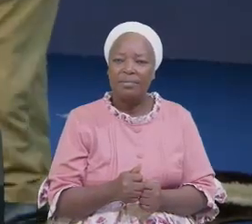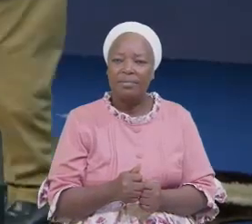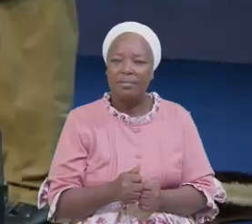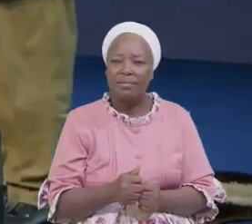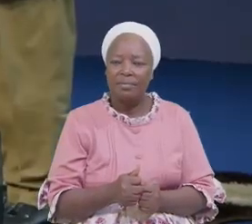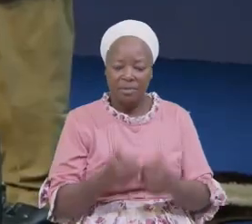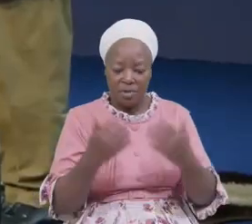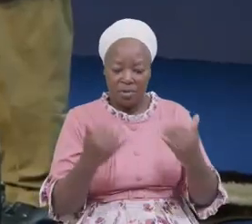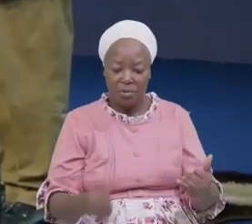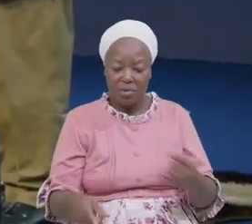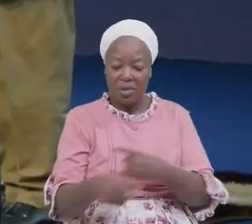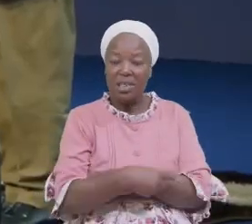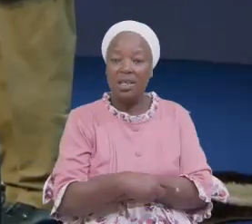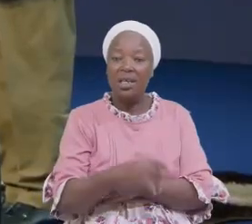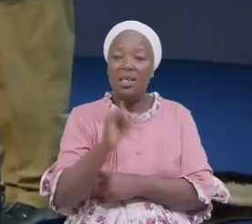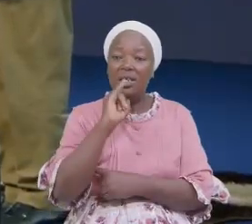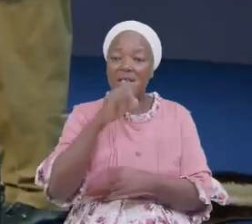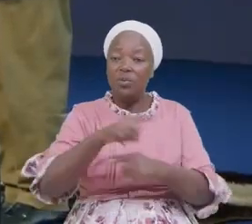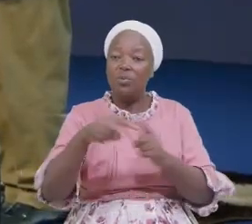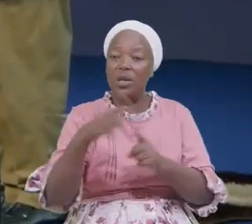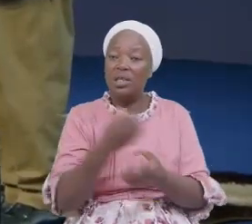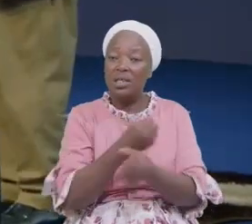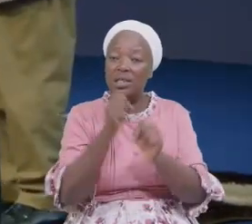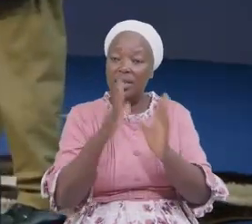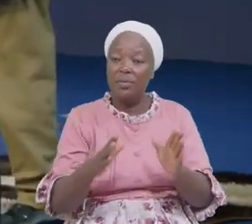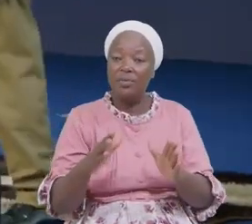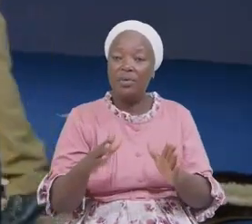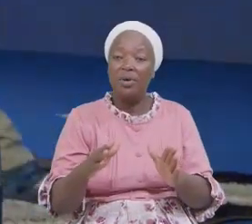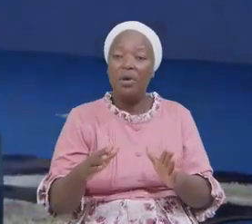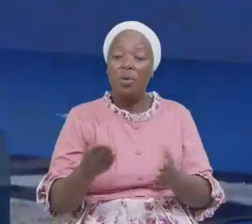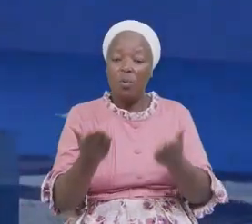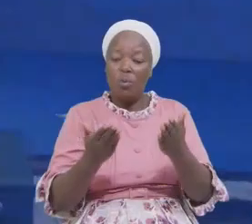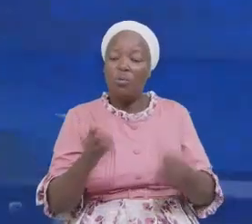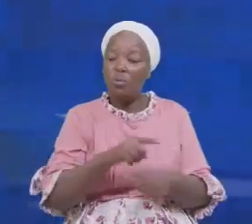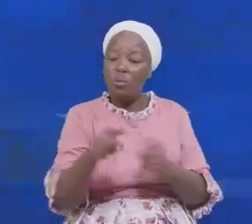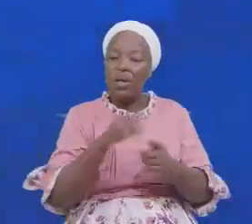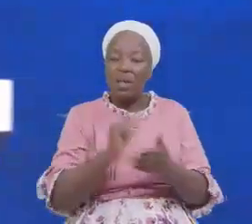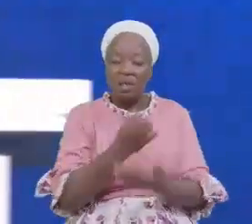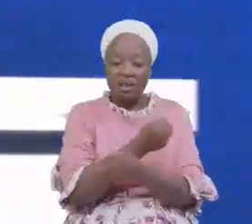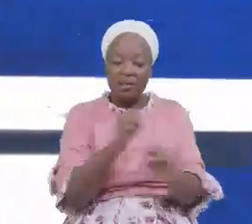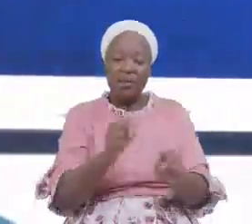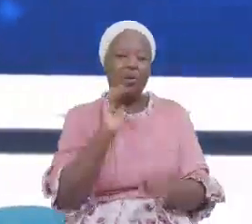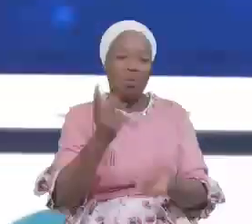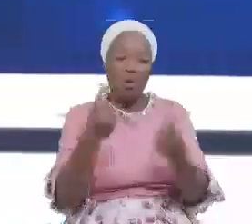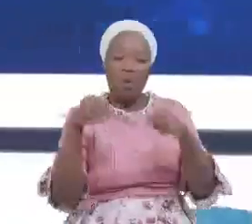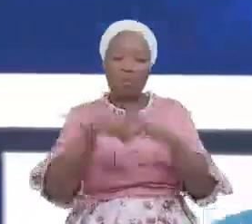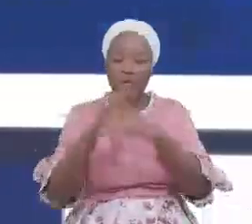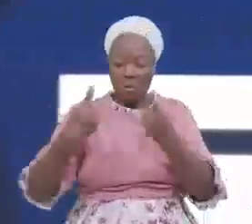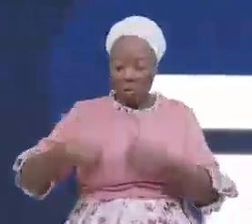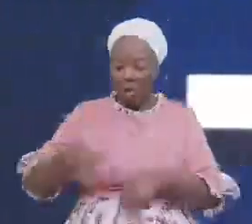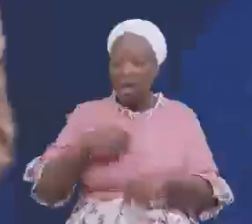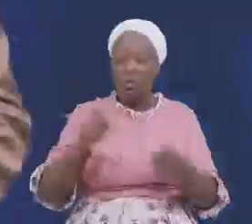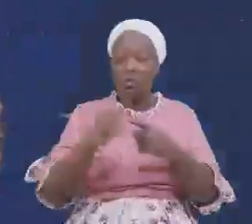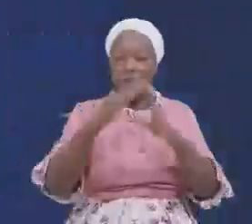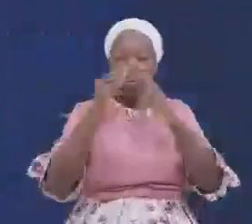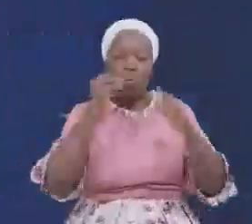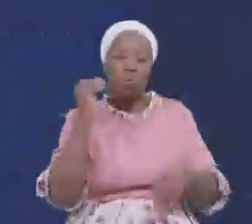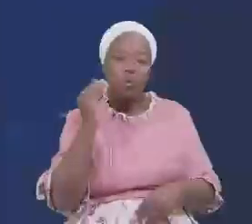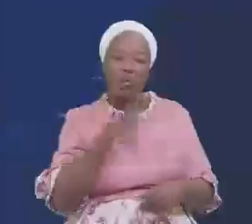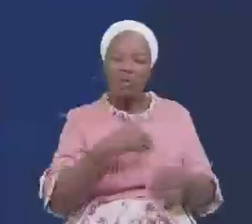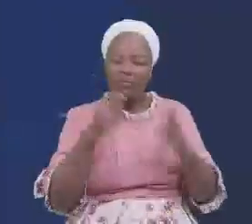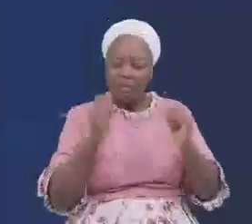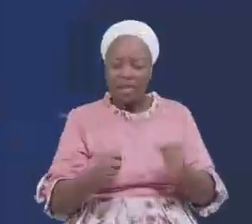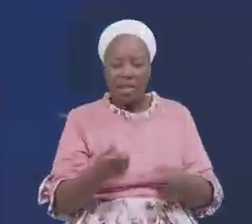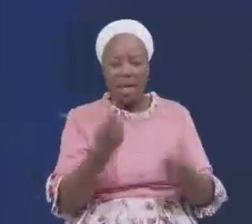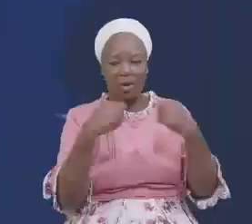Today is when the Savior, when redemption will come to your heart and to your home. Hurry up and